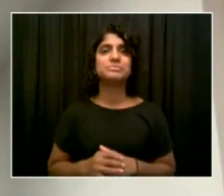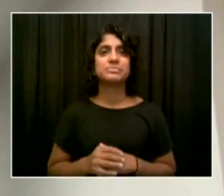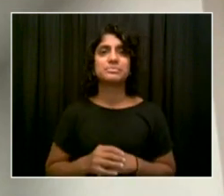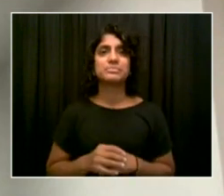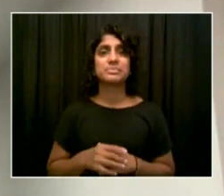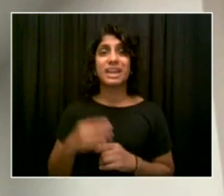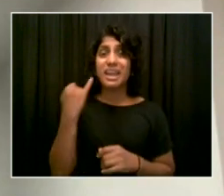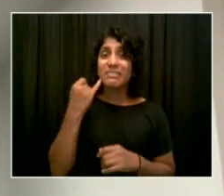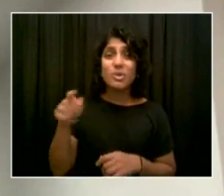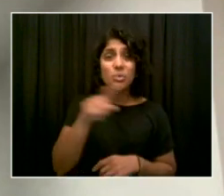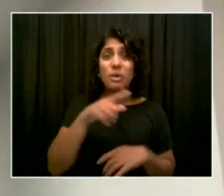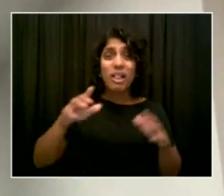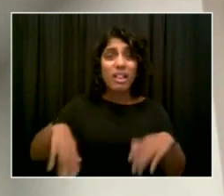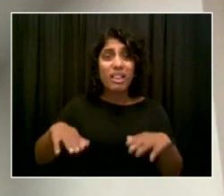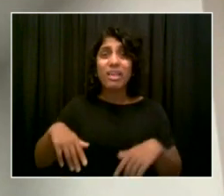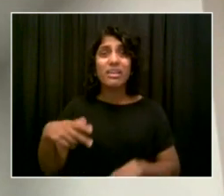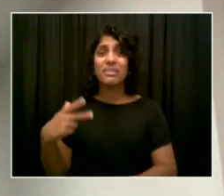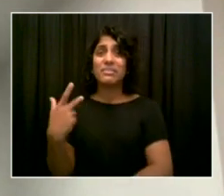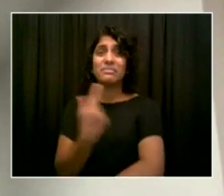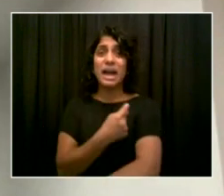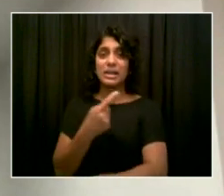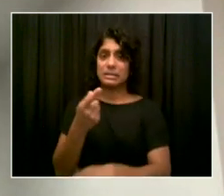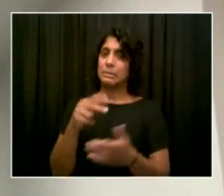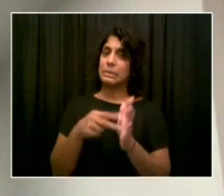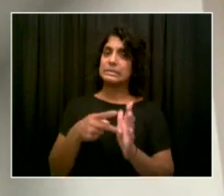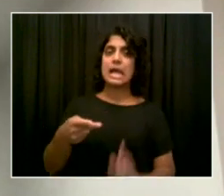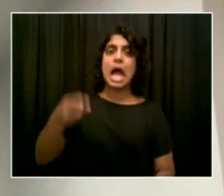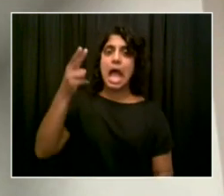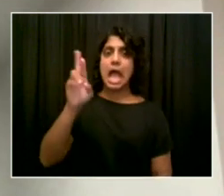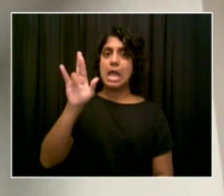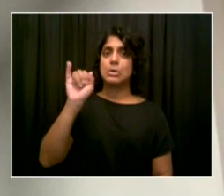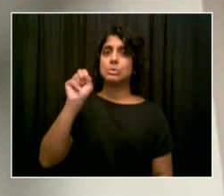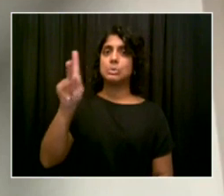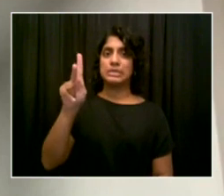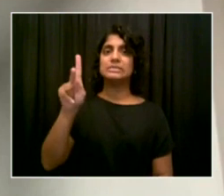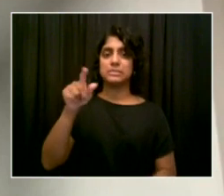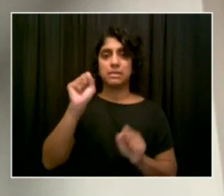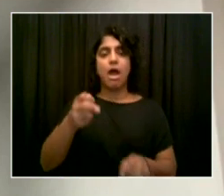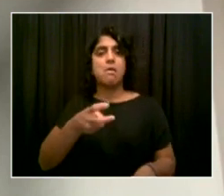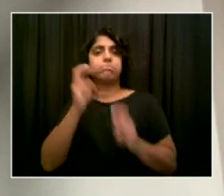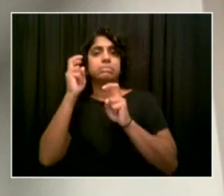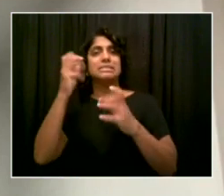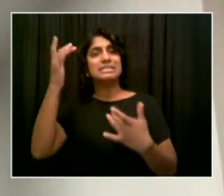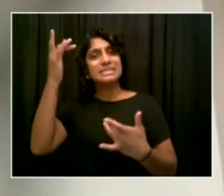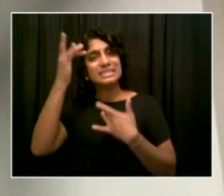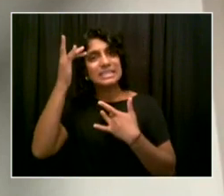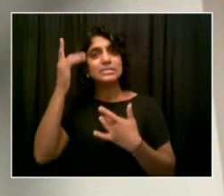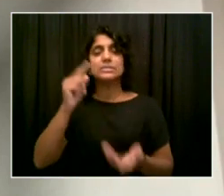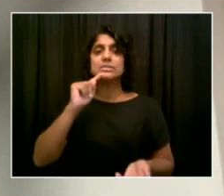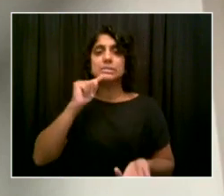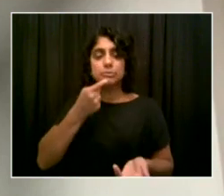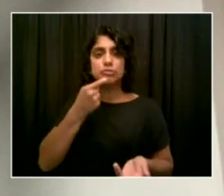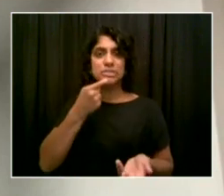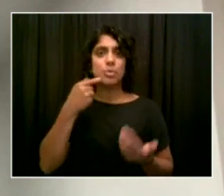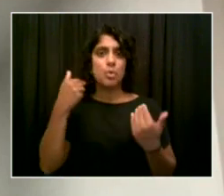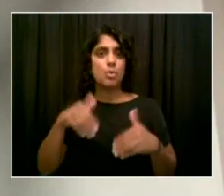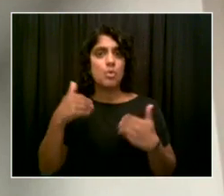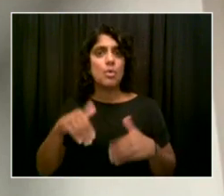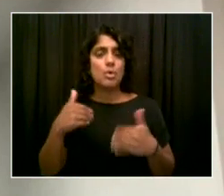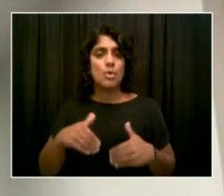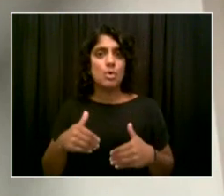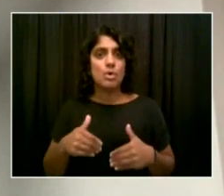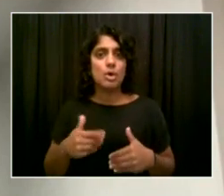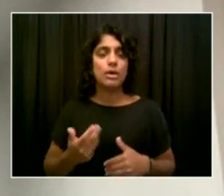getting infected and potentially having these severe complications. So everything that the commissioner has talked about in terms of increasing access is going to be